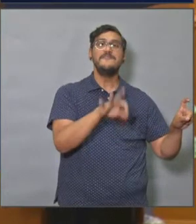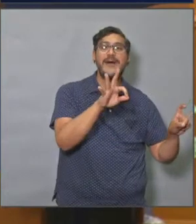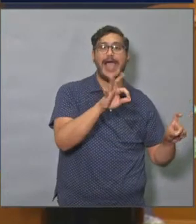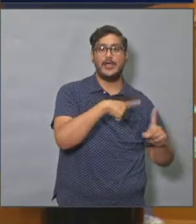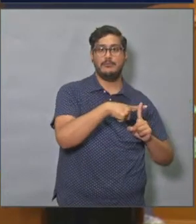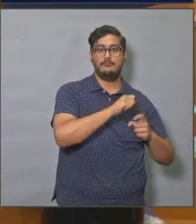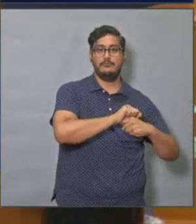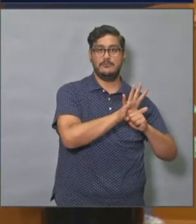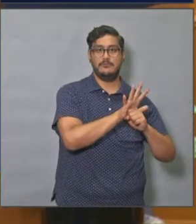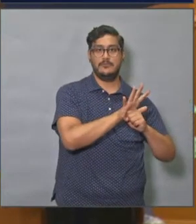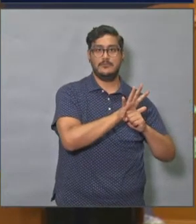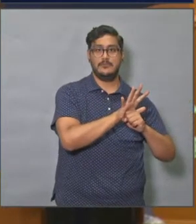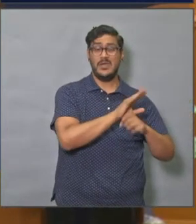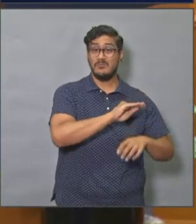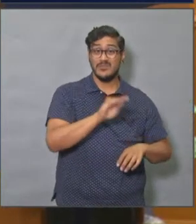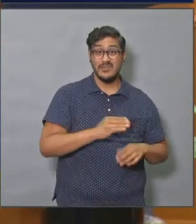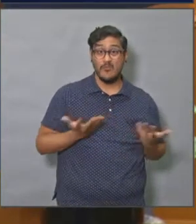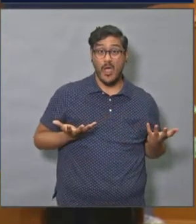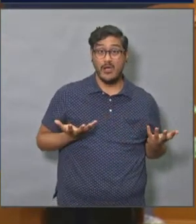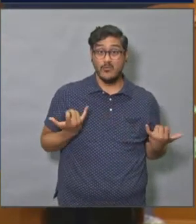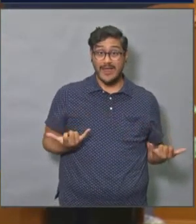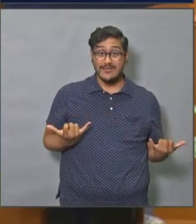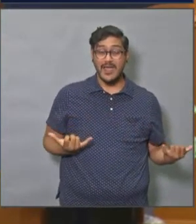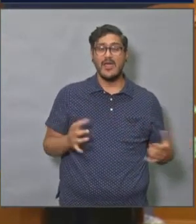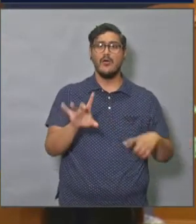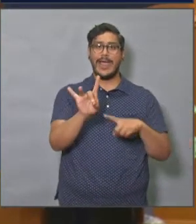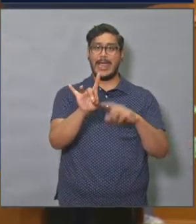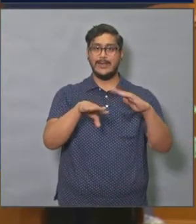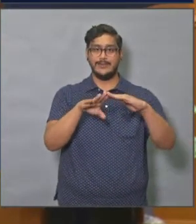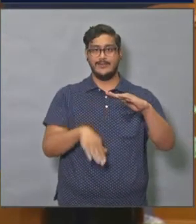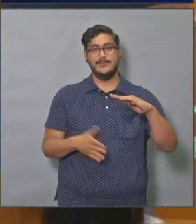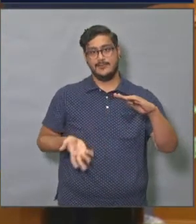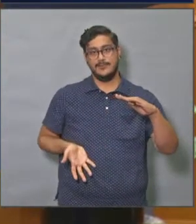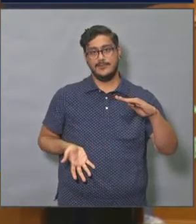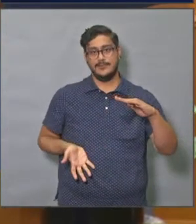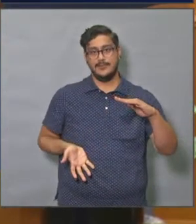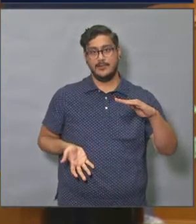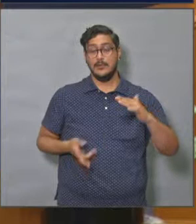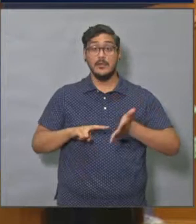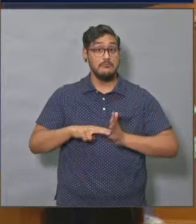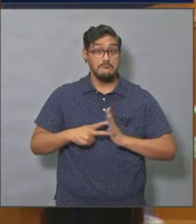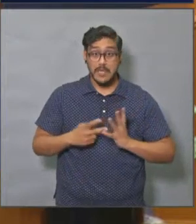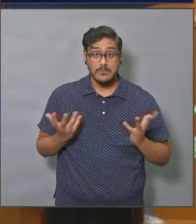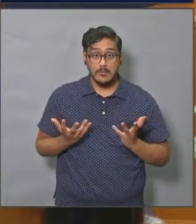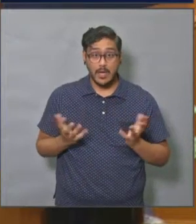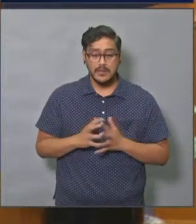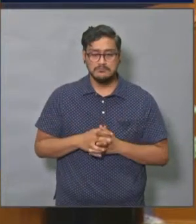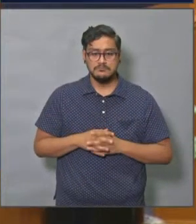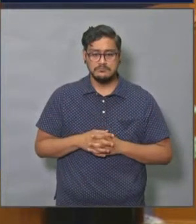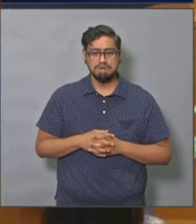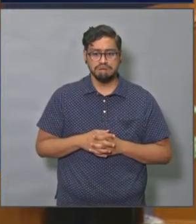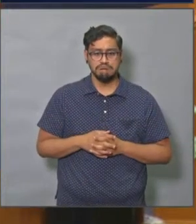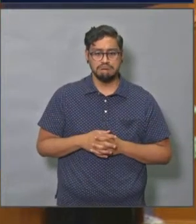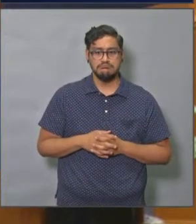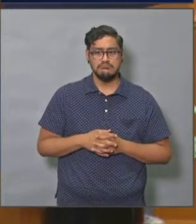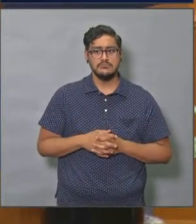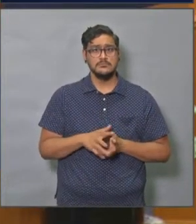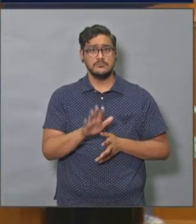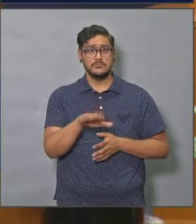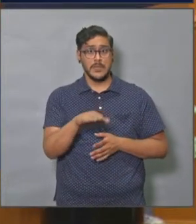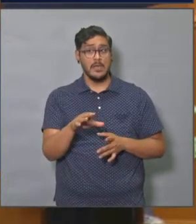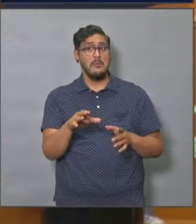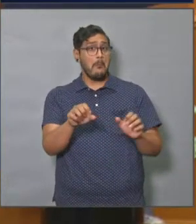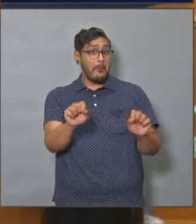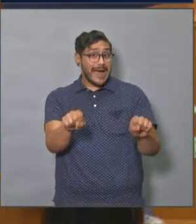below 8%. And that means to us that although there is the likelihood of more